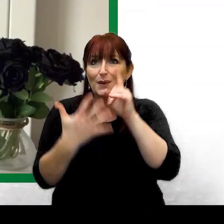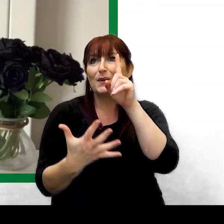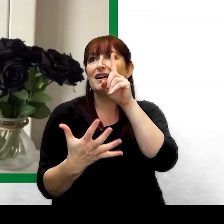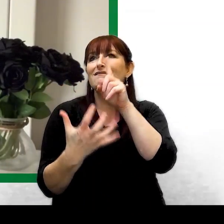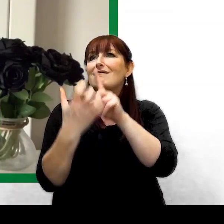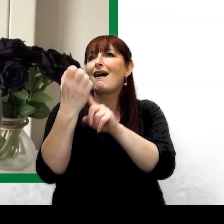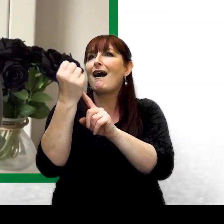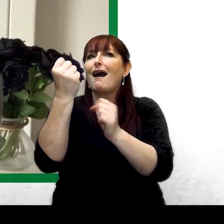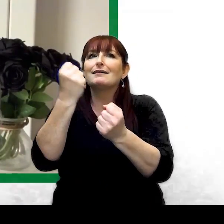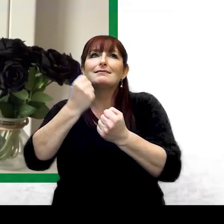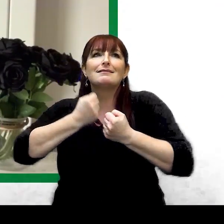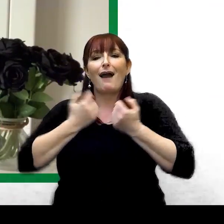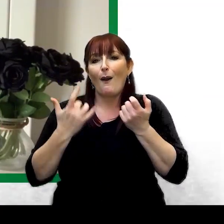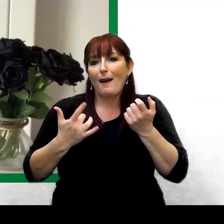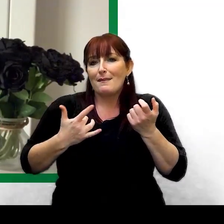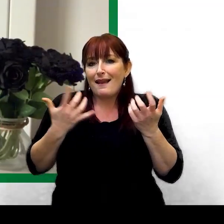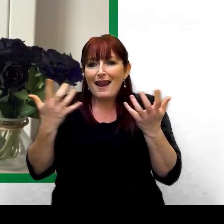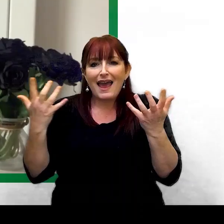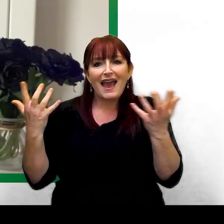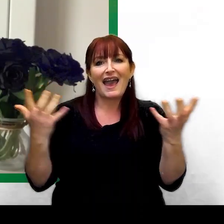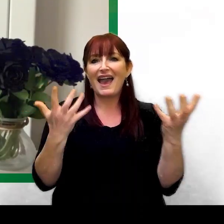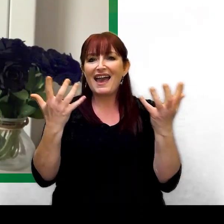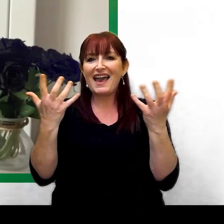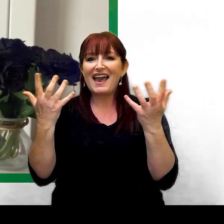till we find our